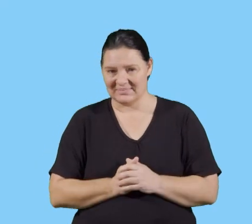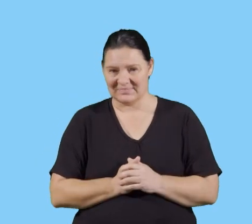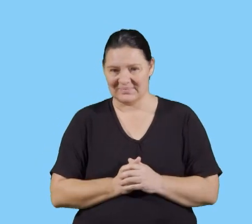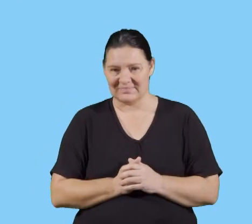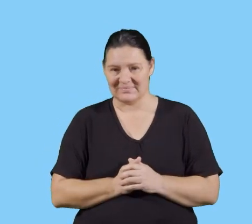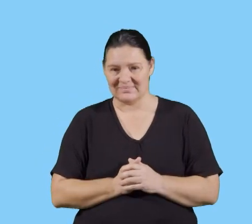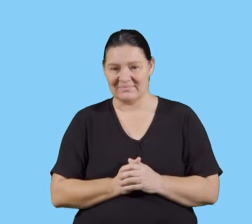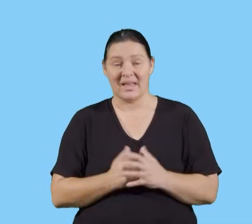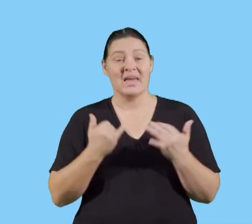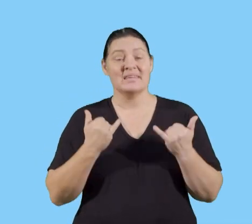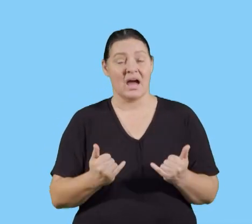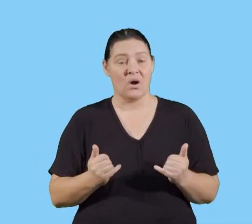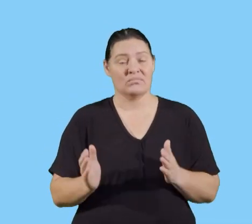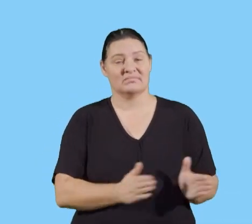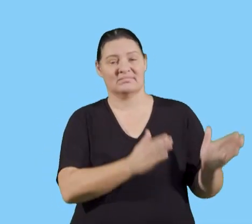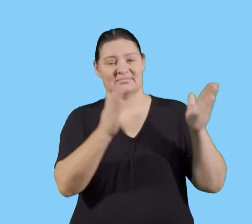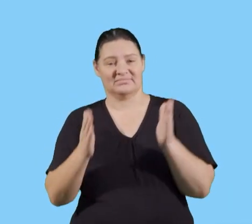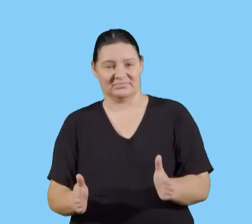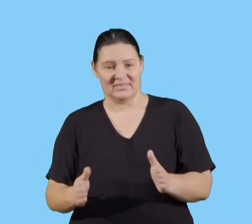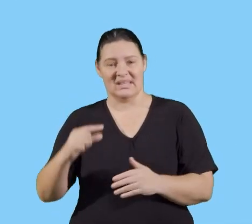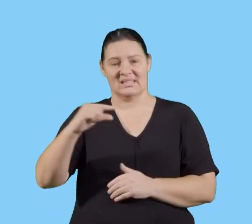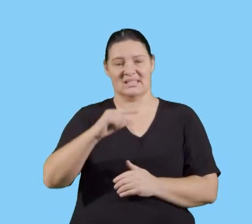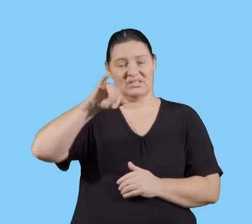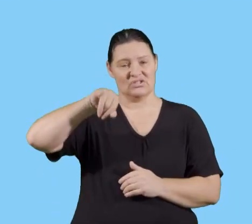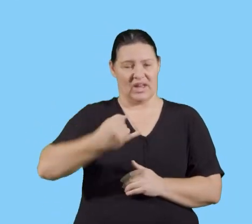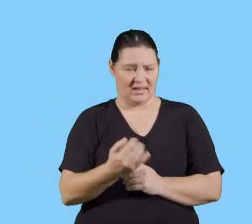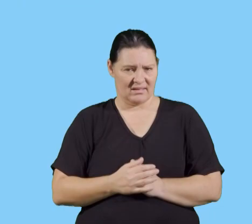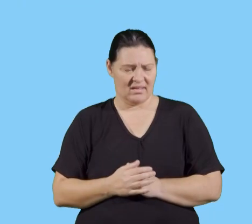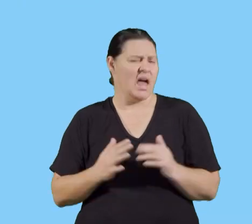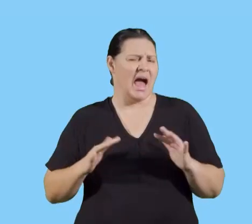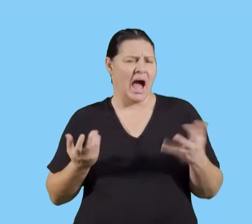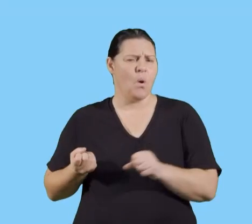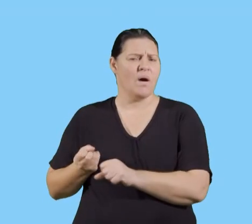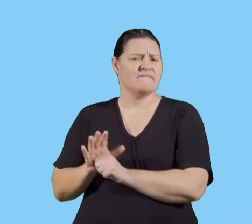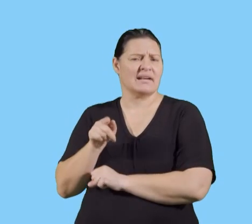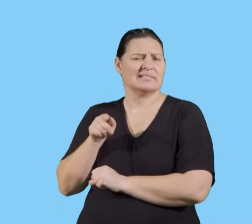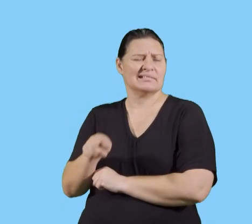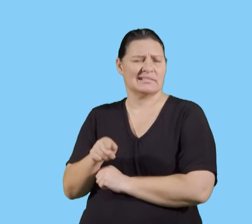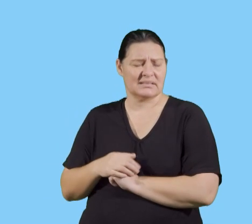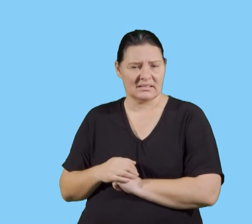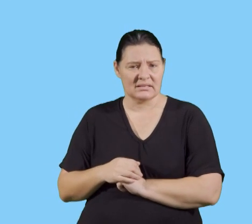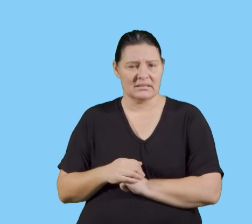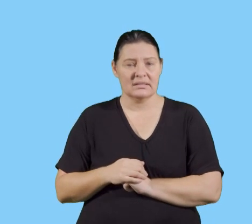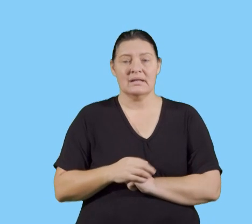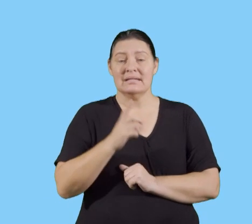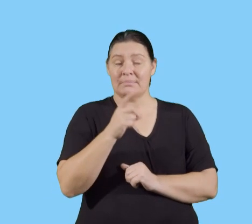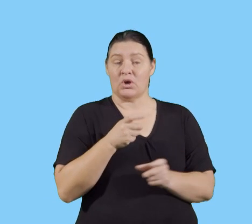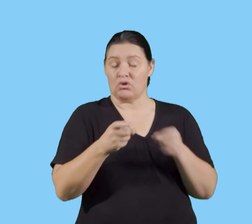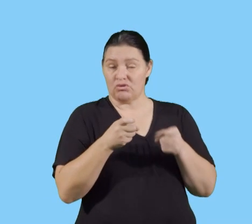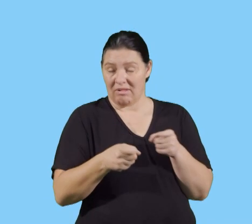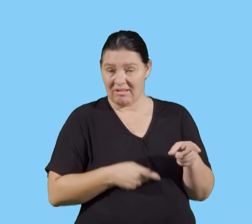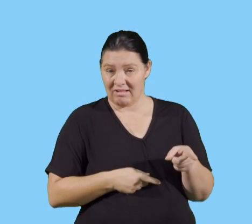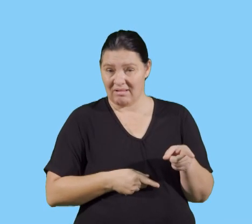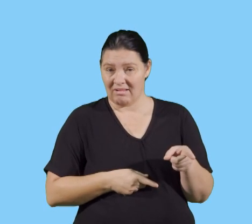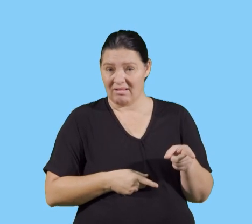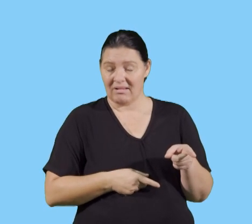on to our general ledger. How would this affect the general ledger? Debtors control, you remember what I told you. This is an